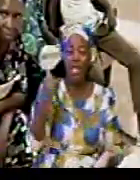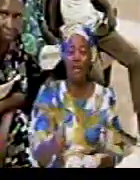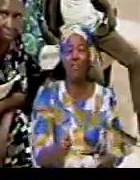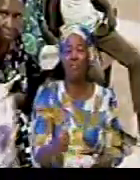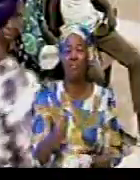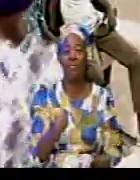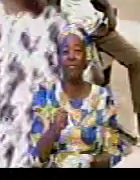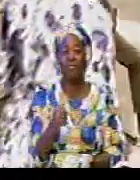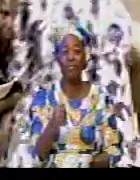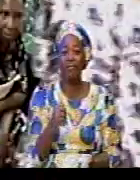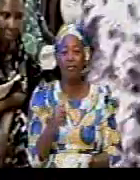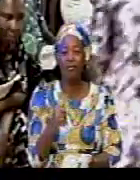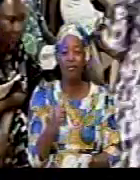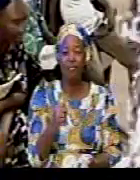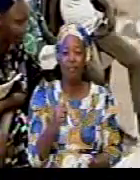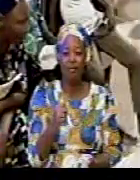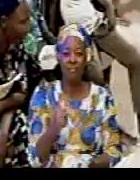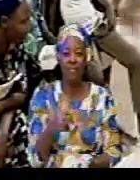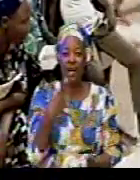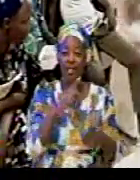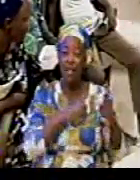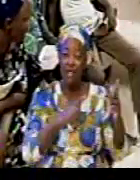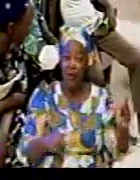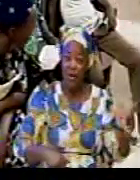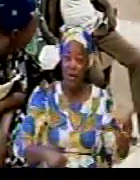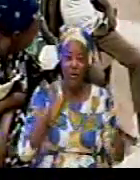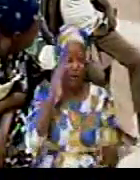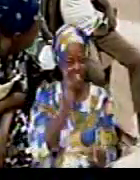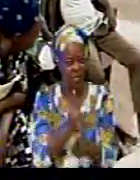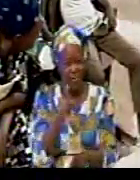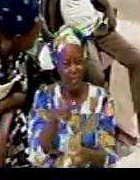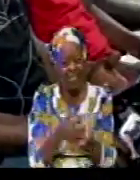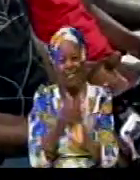not. You need to say amen to that one.